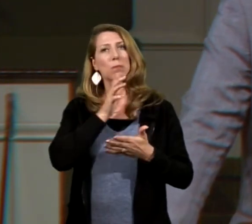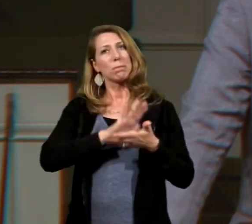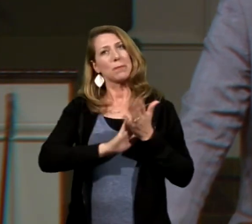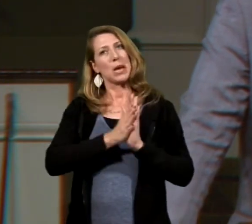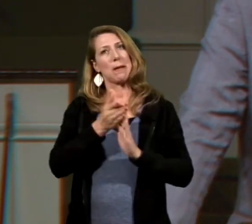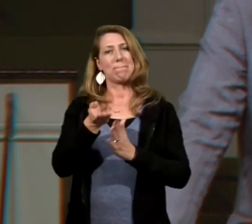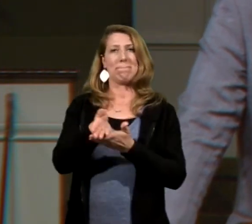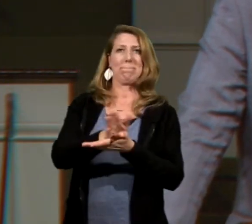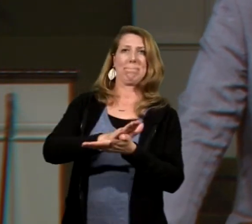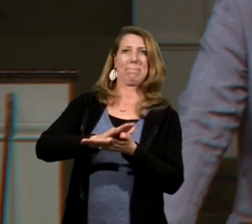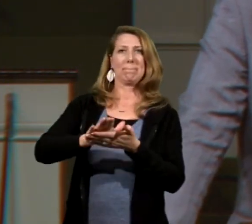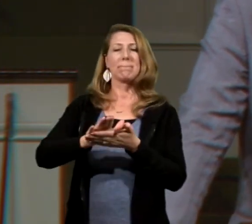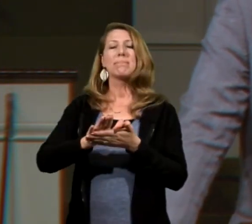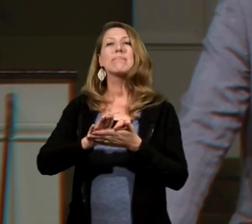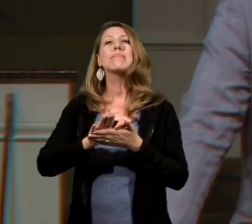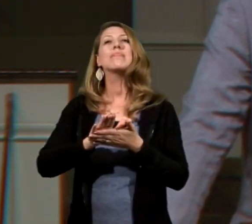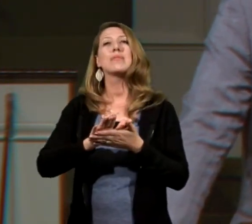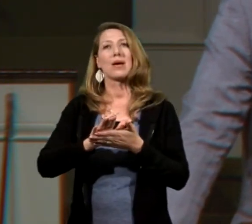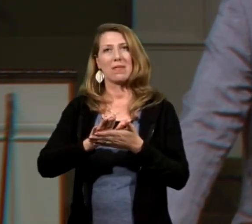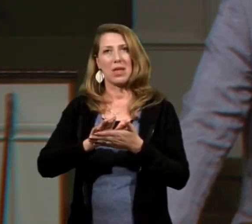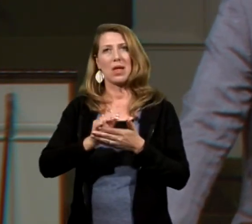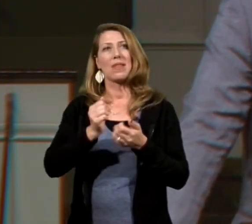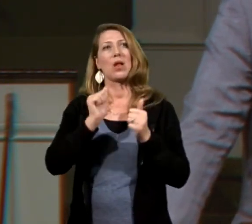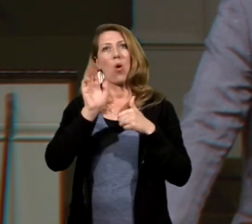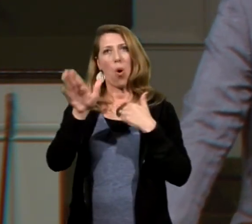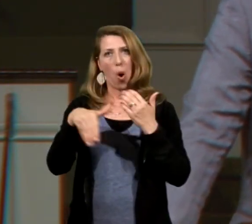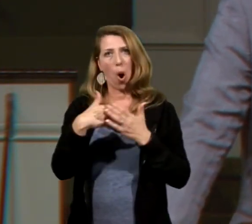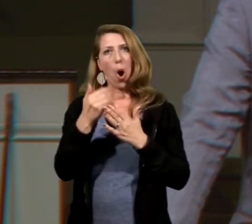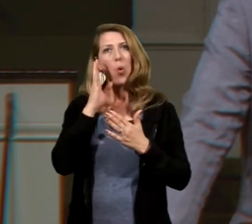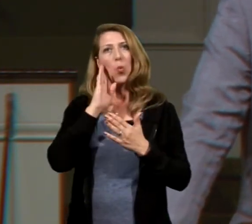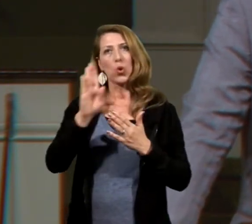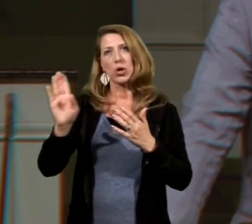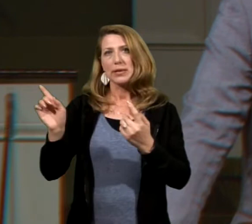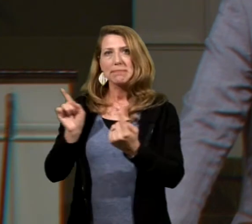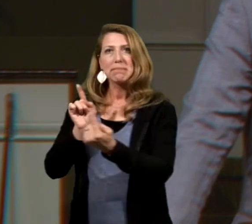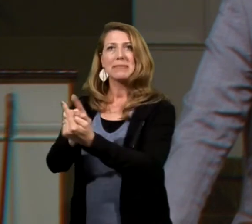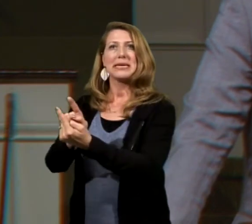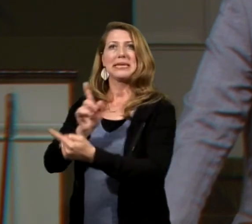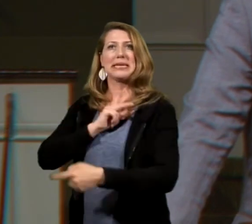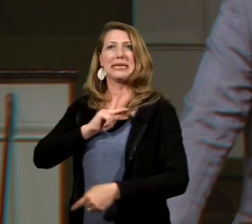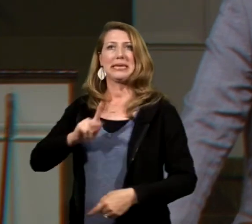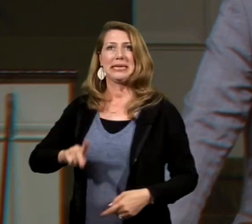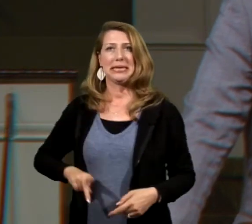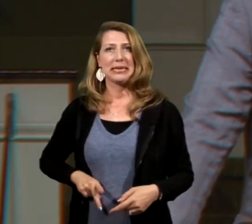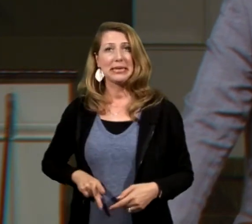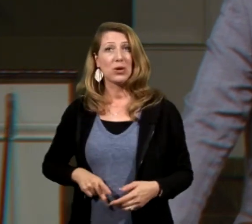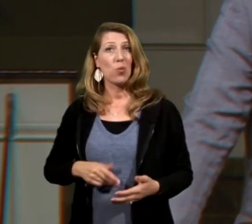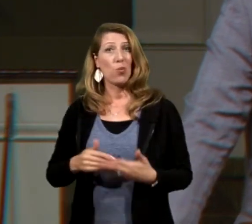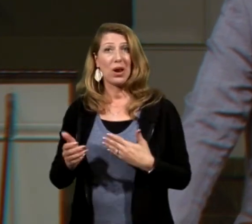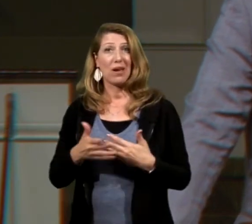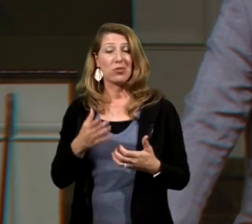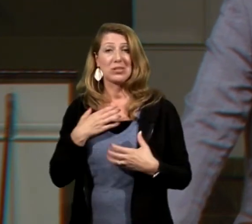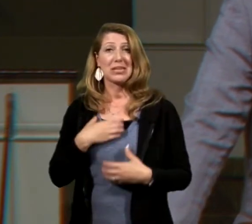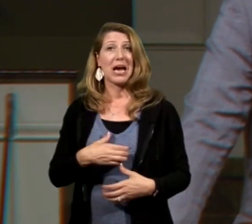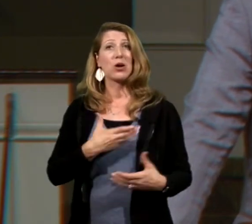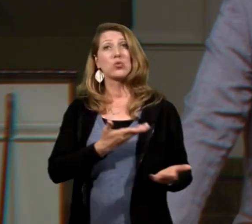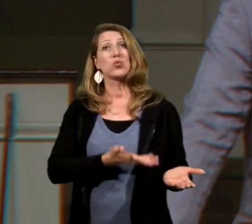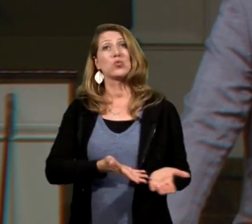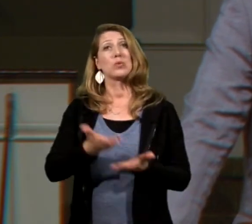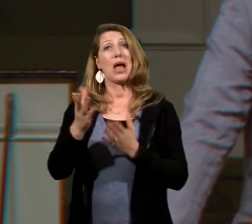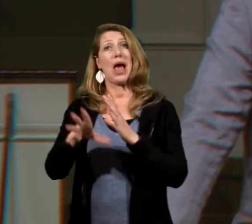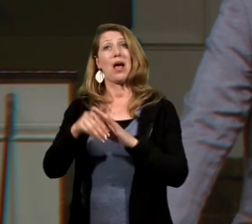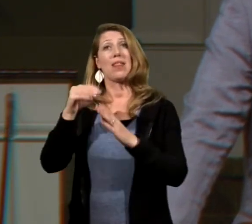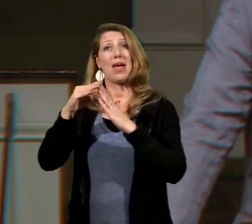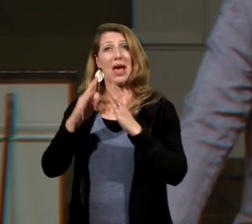then thus came every maiden to the king, whatsoever she desired to be given to her, to go with her out of the house of the